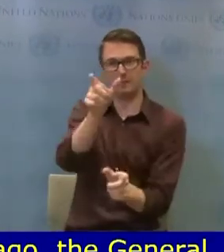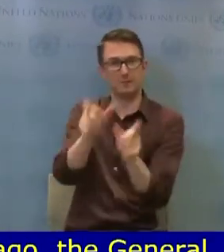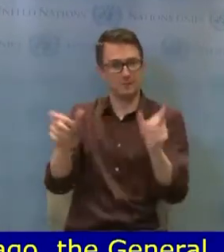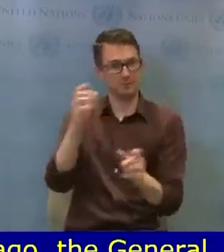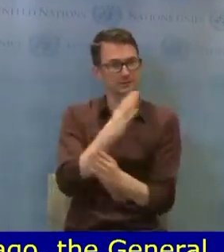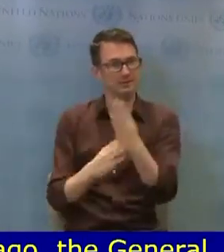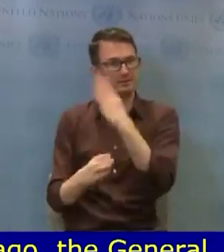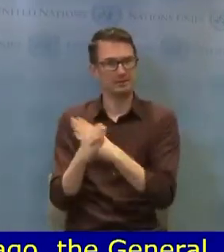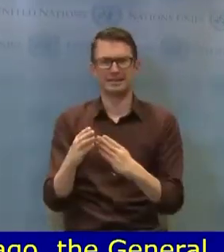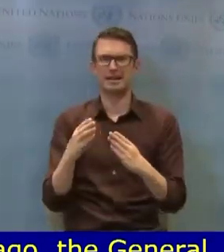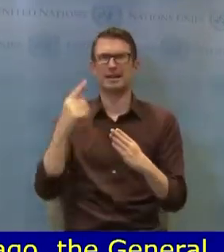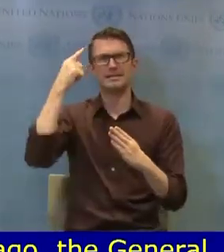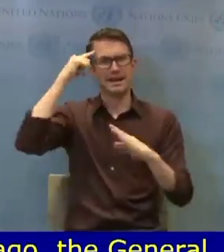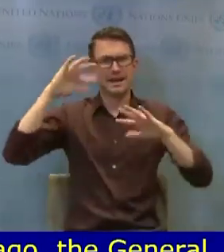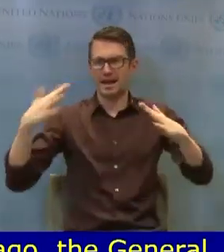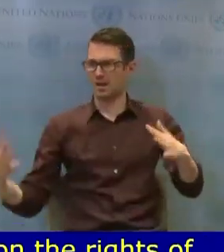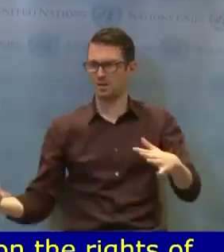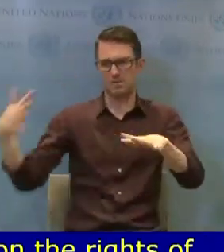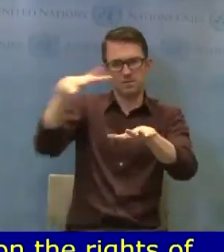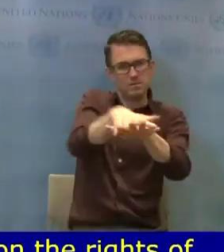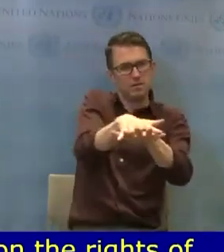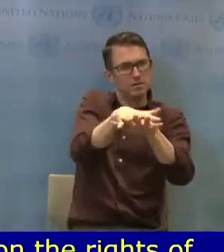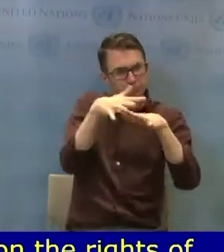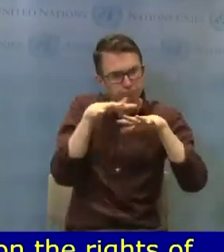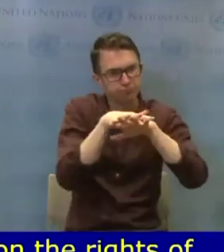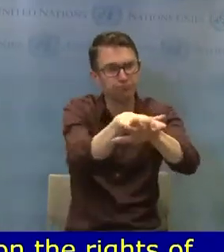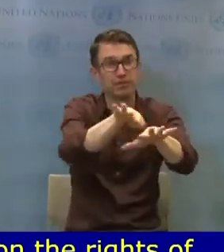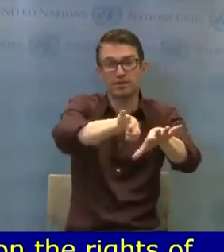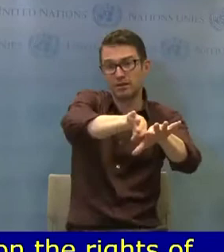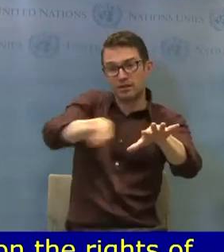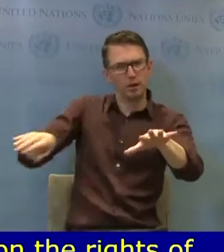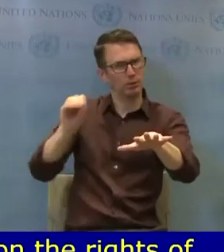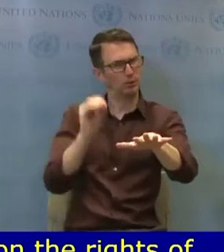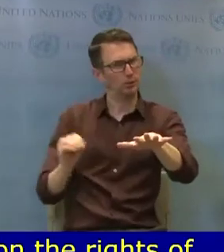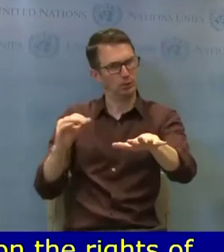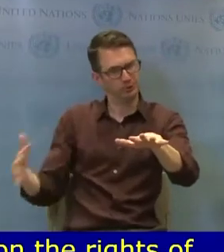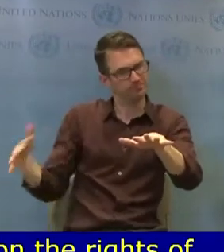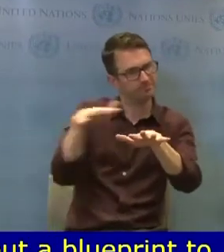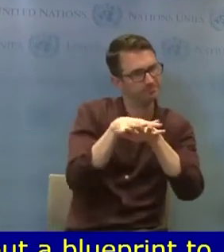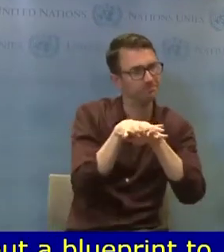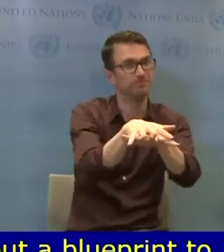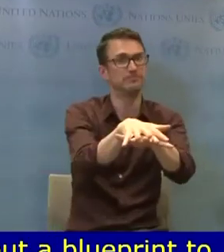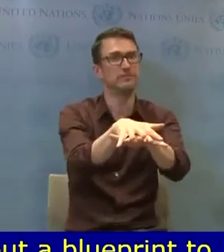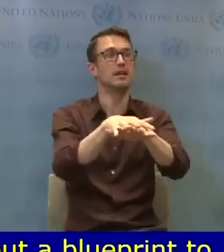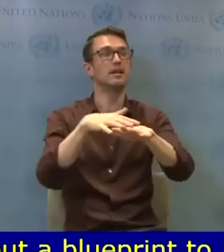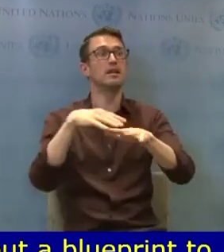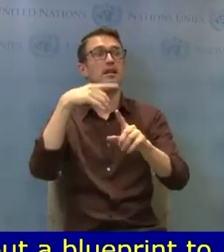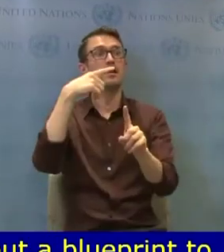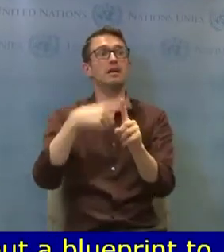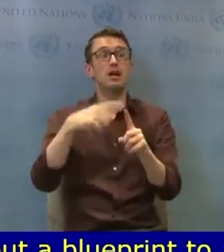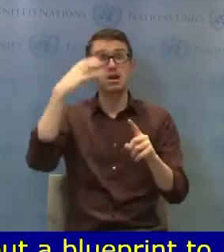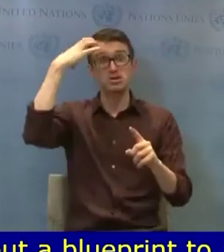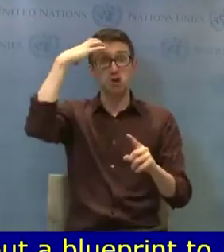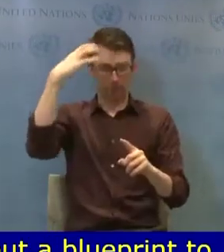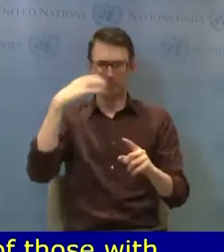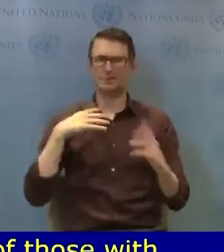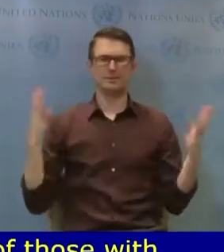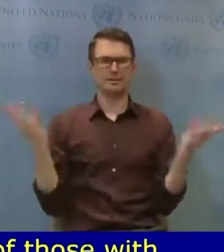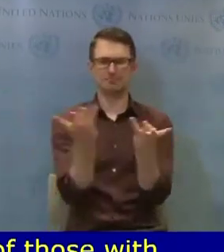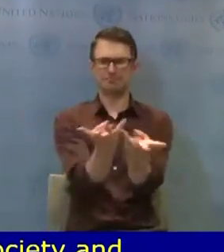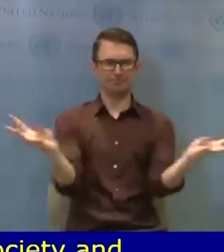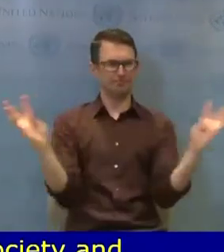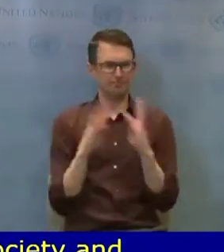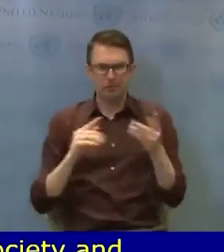development. Every year, governments and other stakeholders from around the world come together in a conference of state parties to the